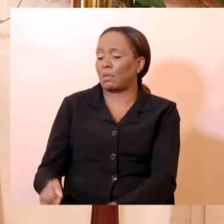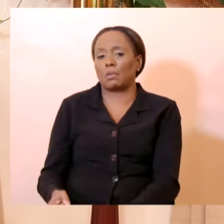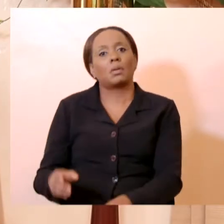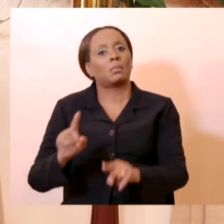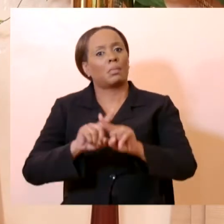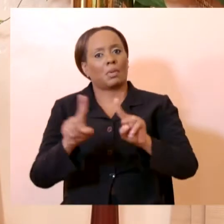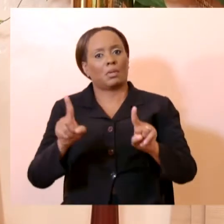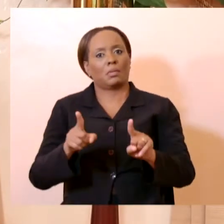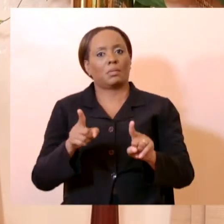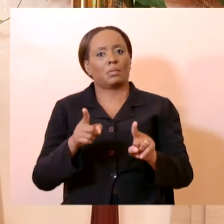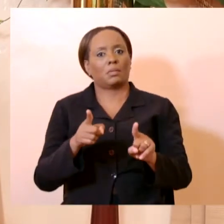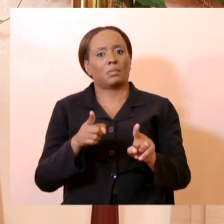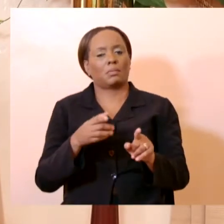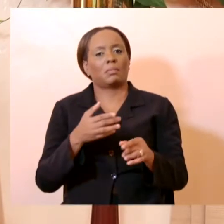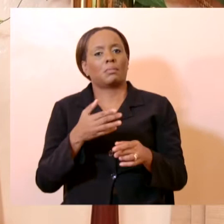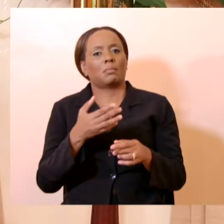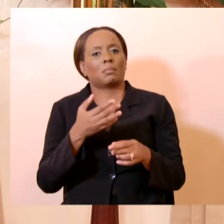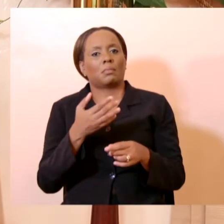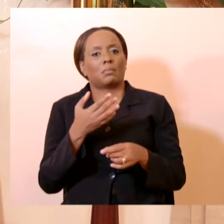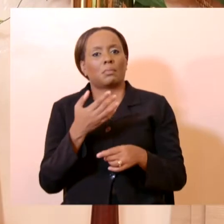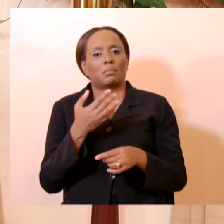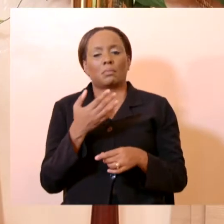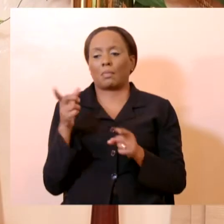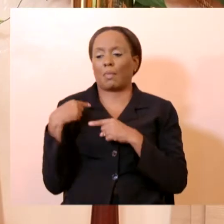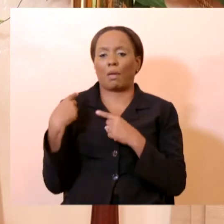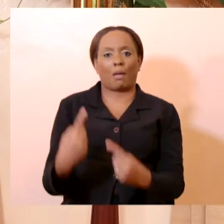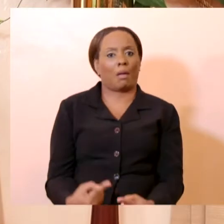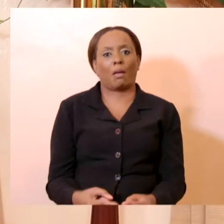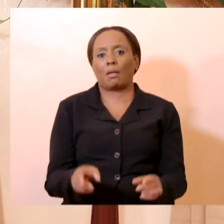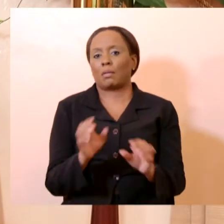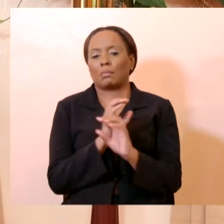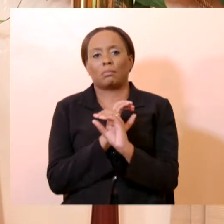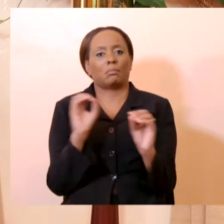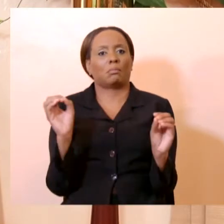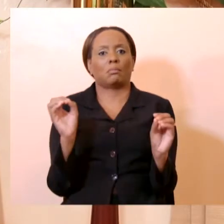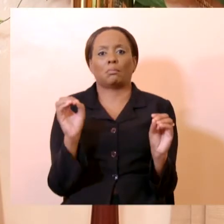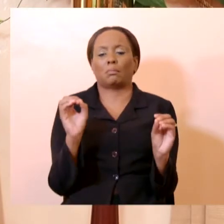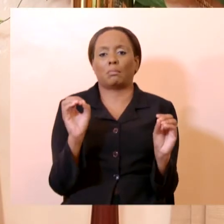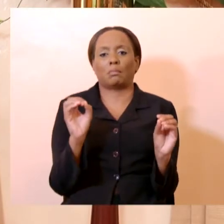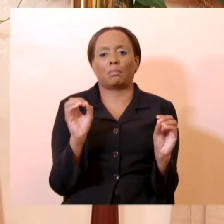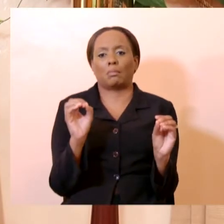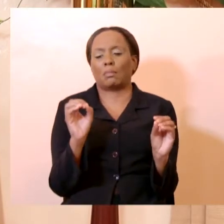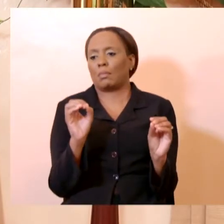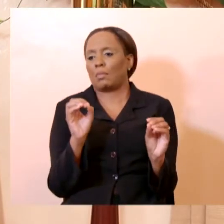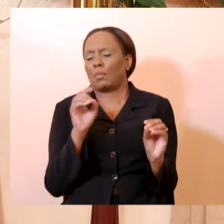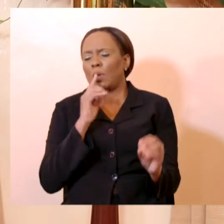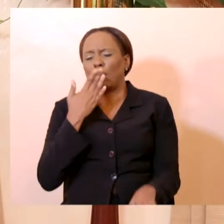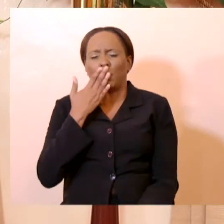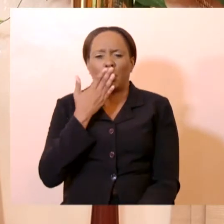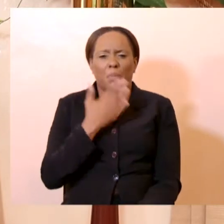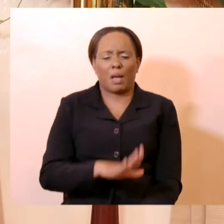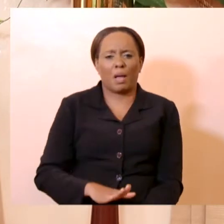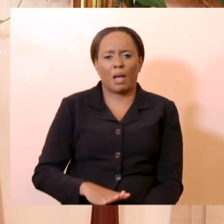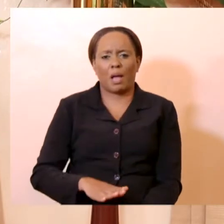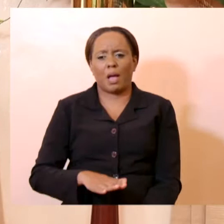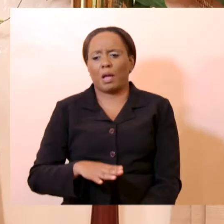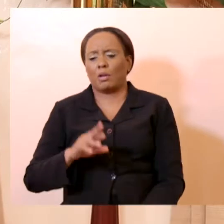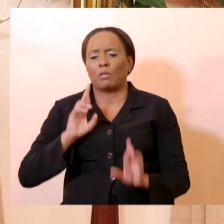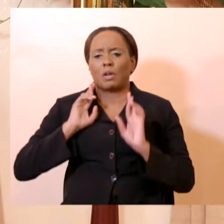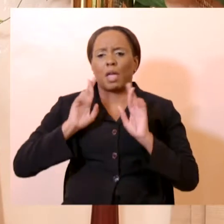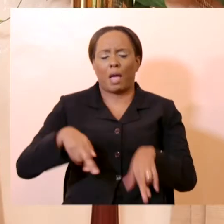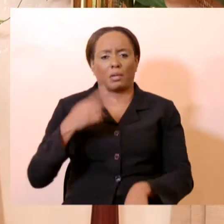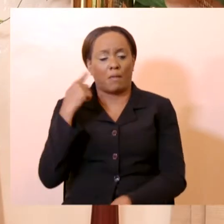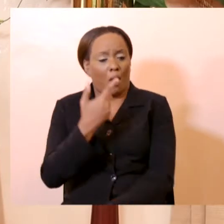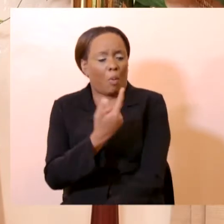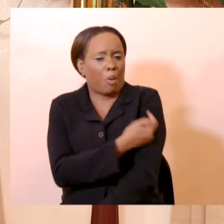here, we have had no incidences of these very severe allergic reactions, so that's a very good thing, and